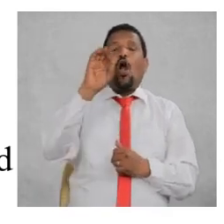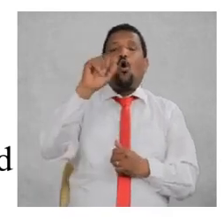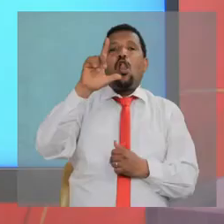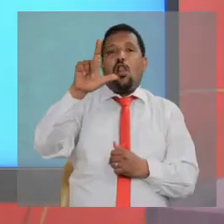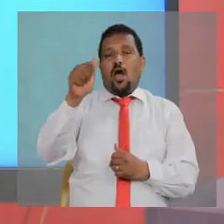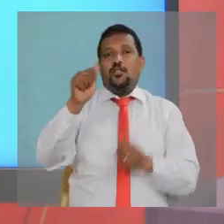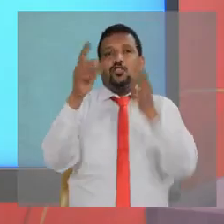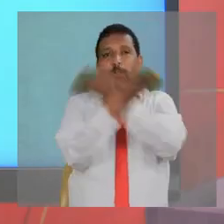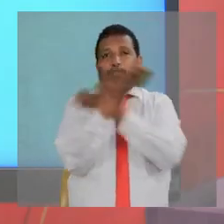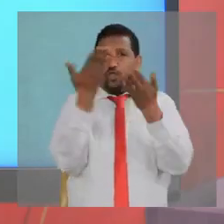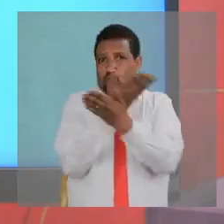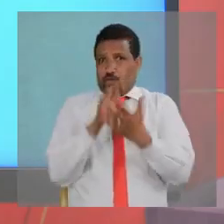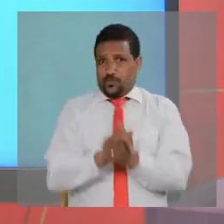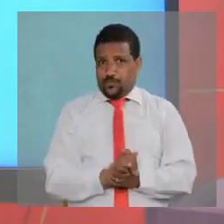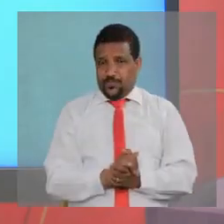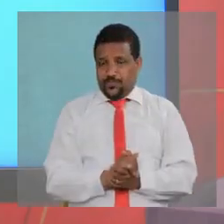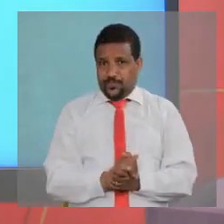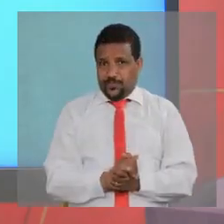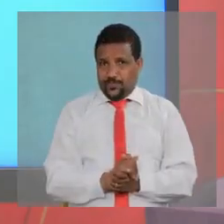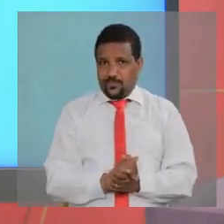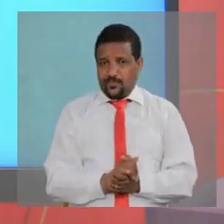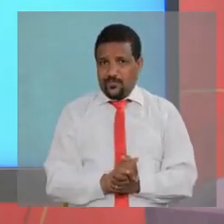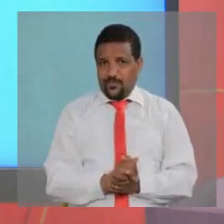are substitutes.